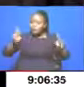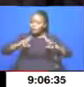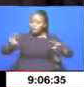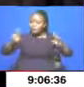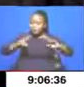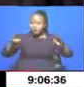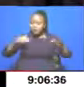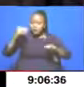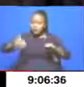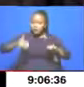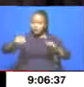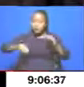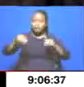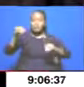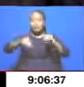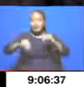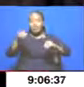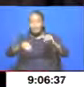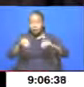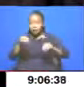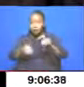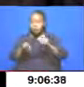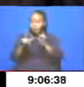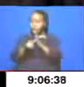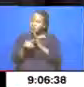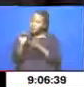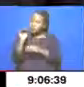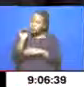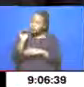Uchaguzi ikiisha unakuja unatafuta sebo ingine.